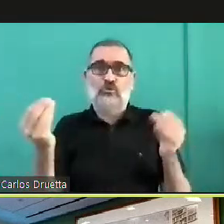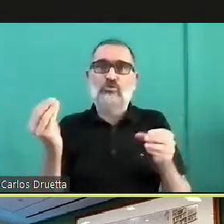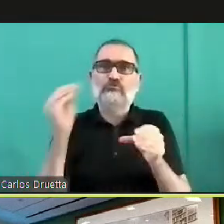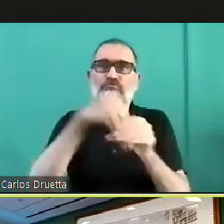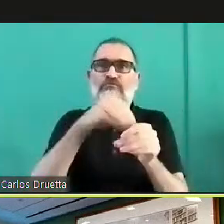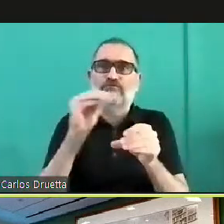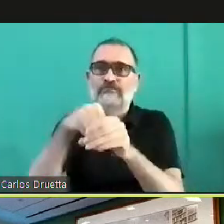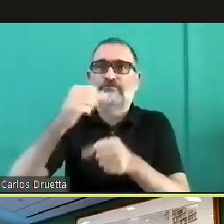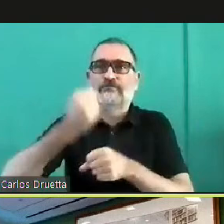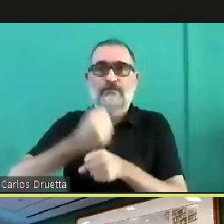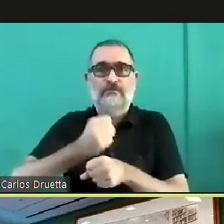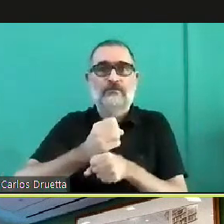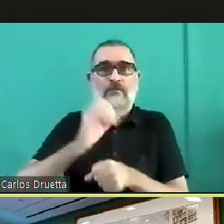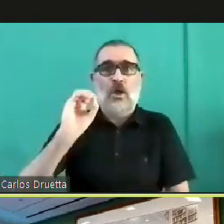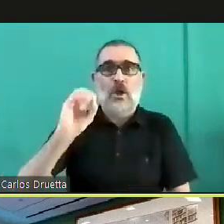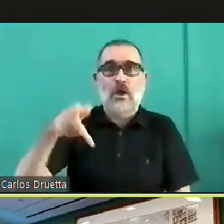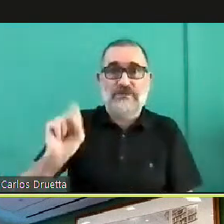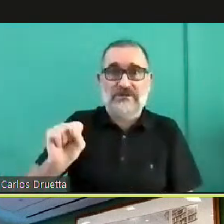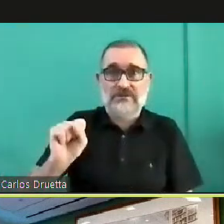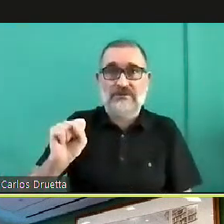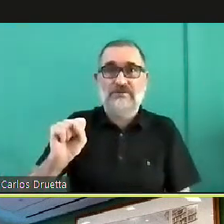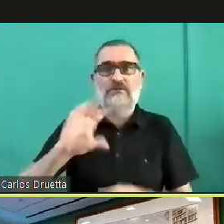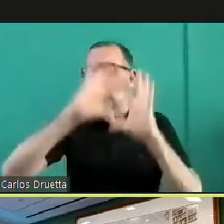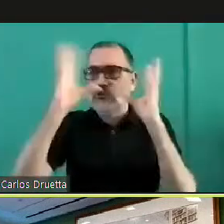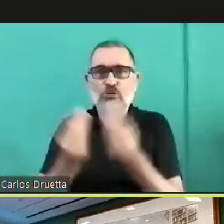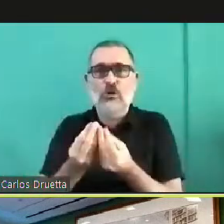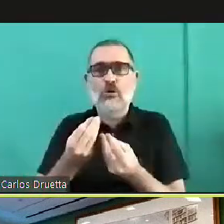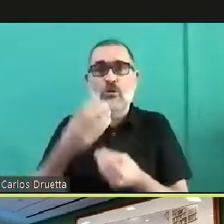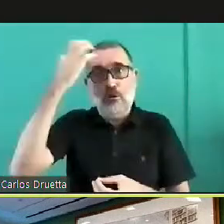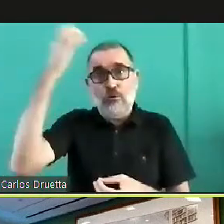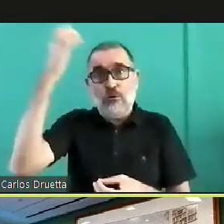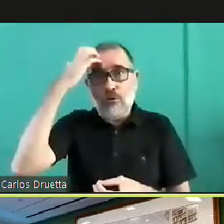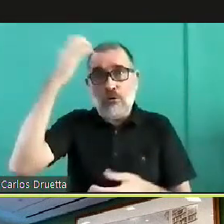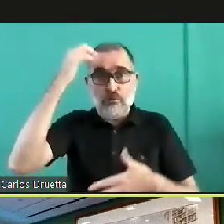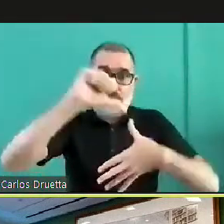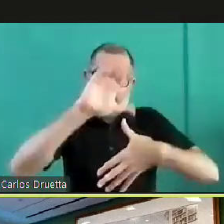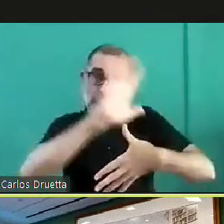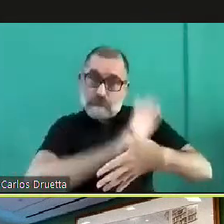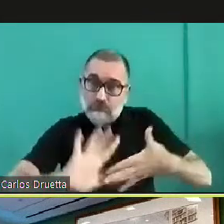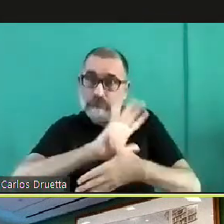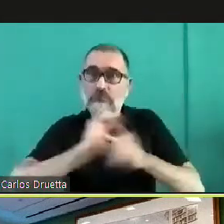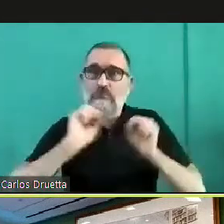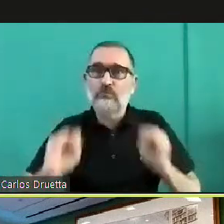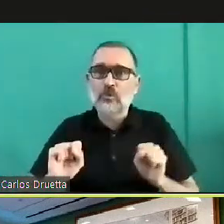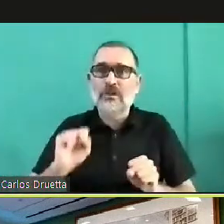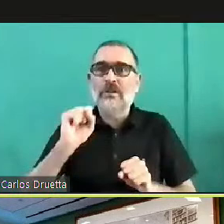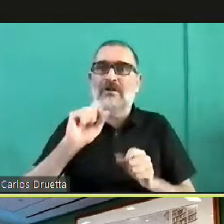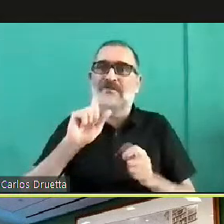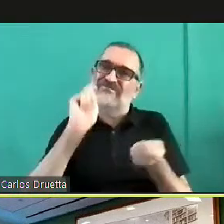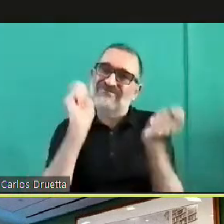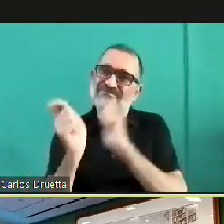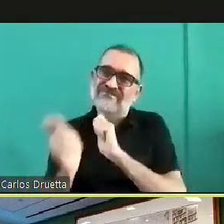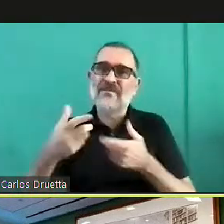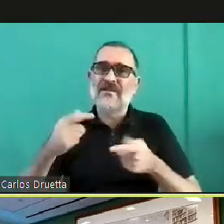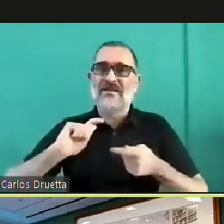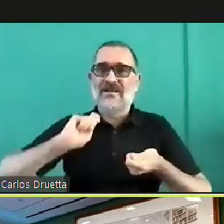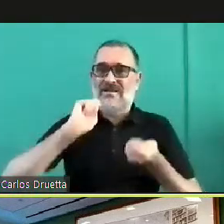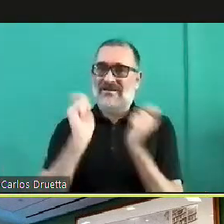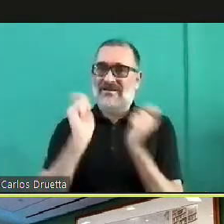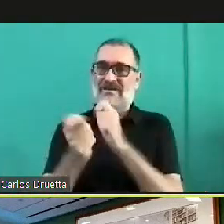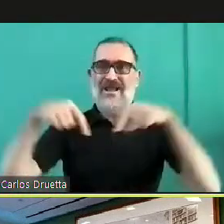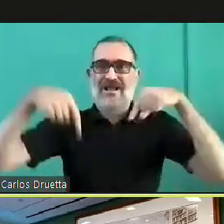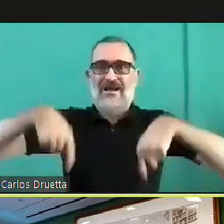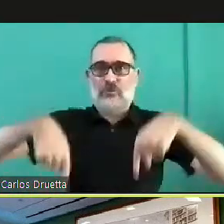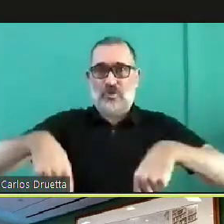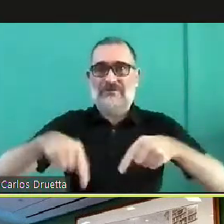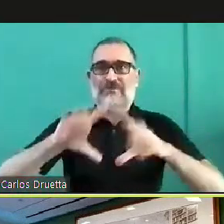control, which I'm going to mention in a moment, our Partnership for Healthy Cities work, which focuses on implementation of NCD policies at